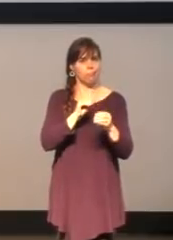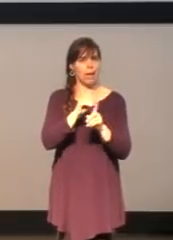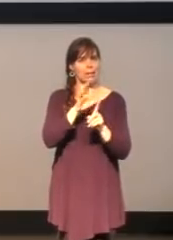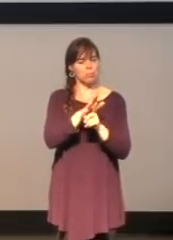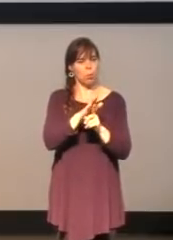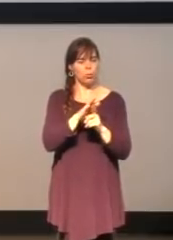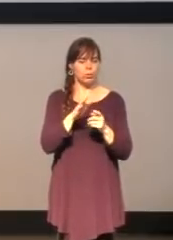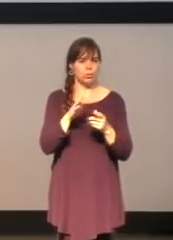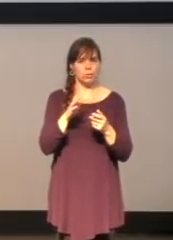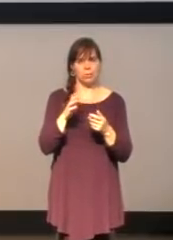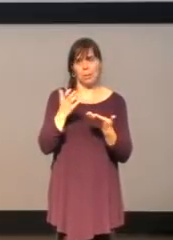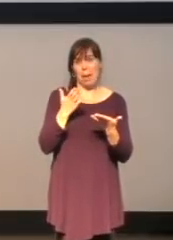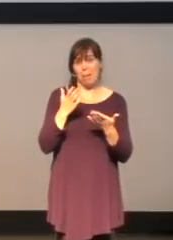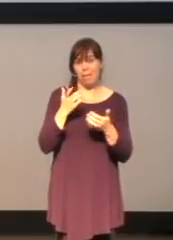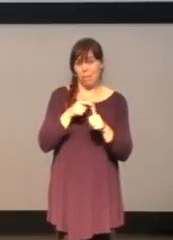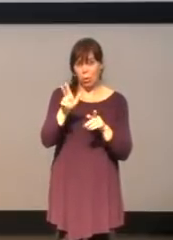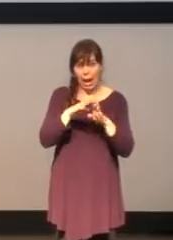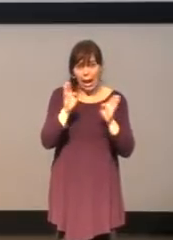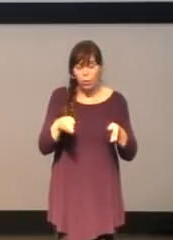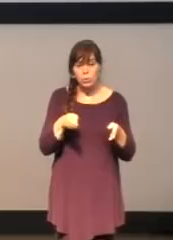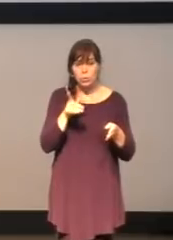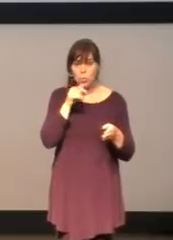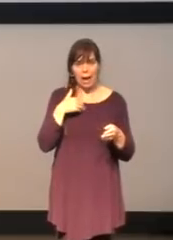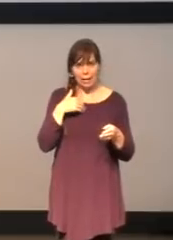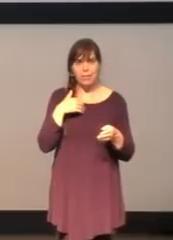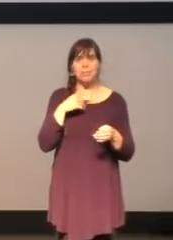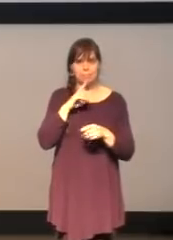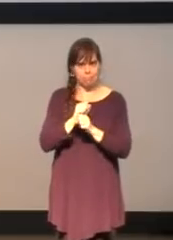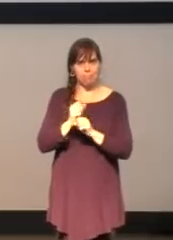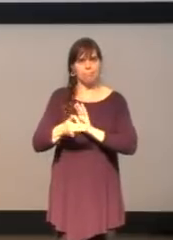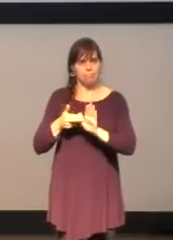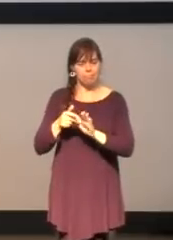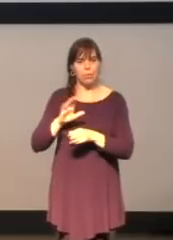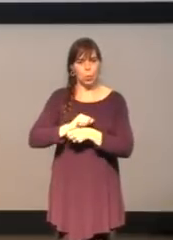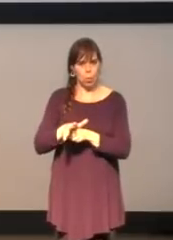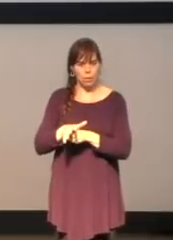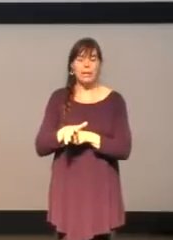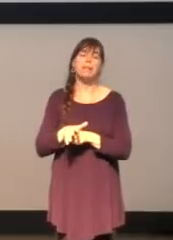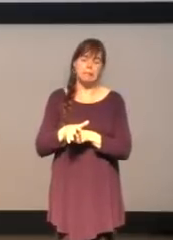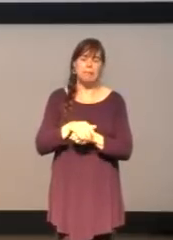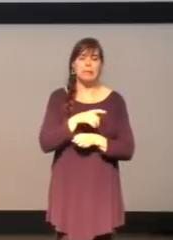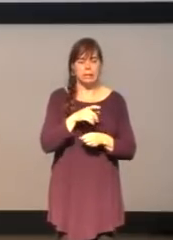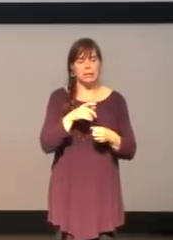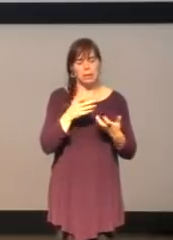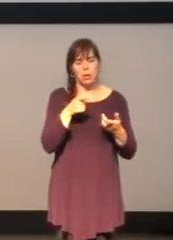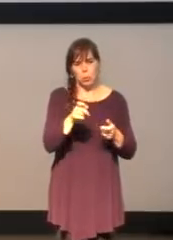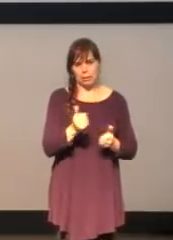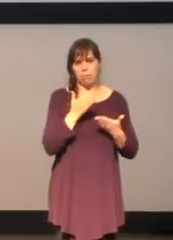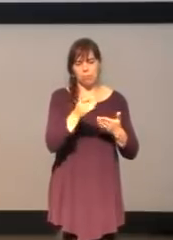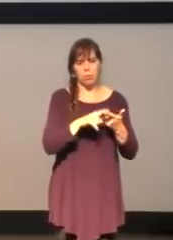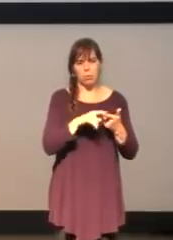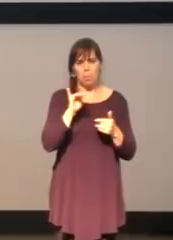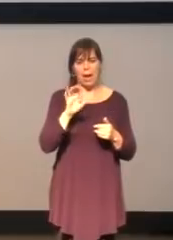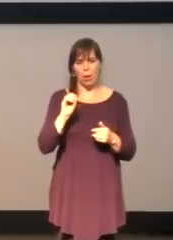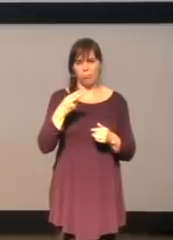i.e. a household exposure, someone in their household who has laboratory diagnosed COVID, that is offered by occupational health